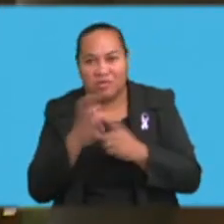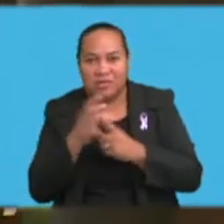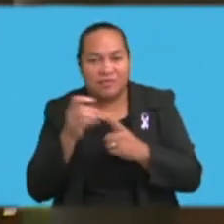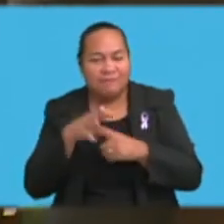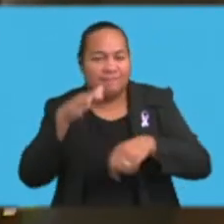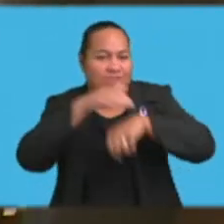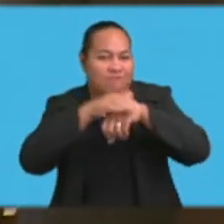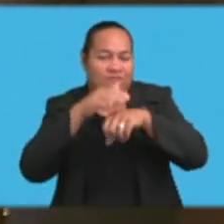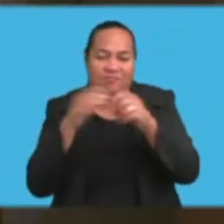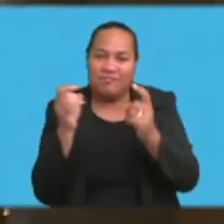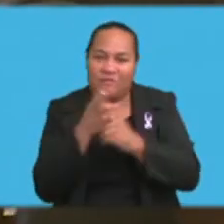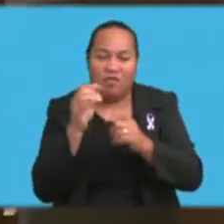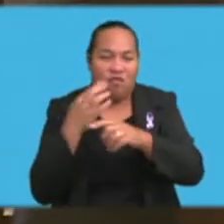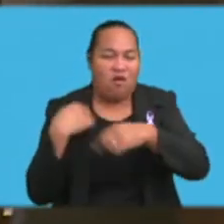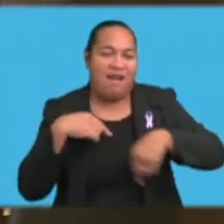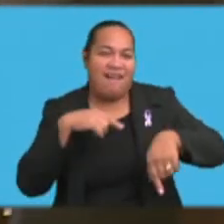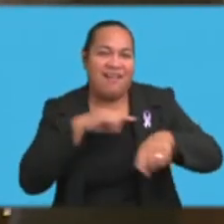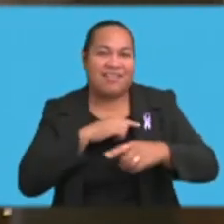all of us.